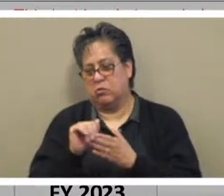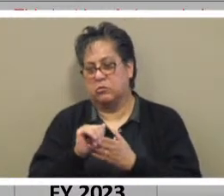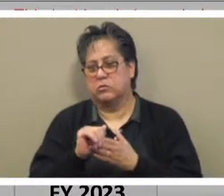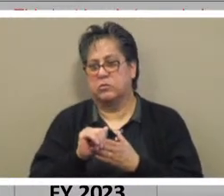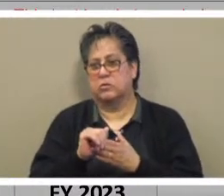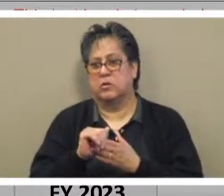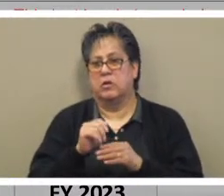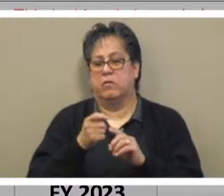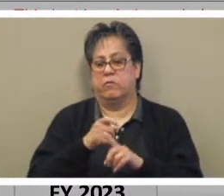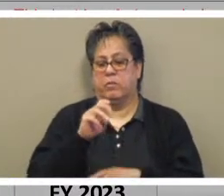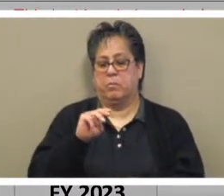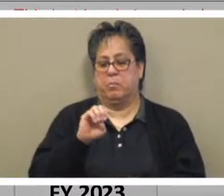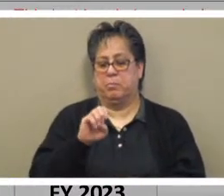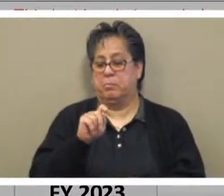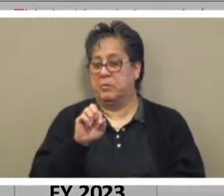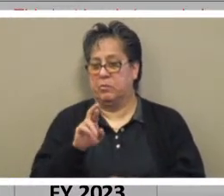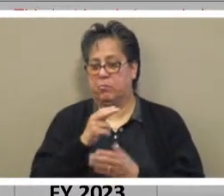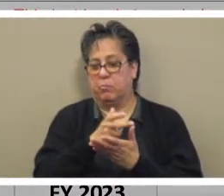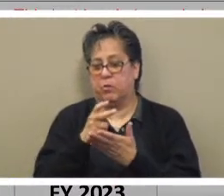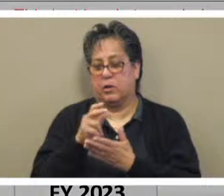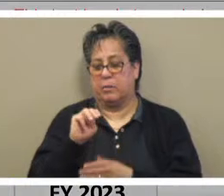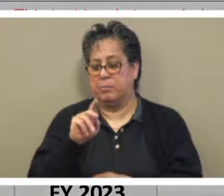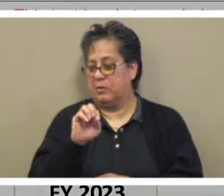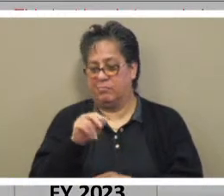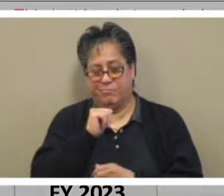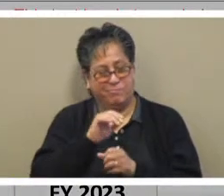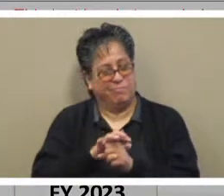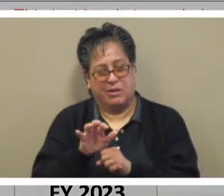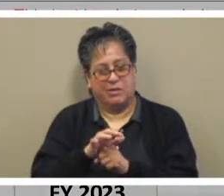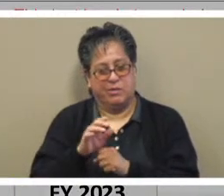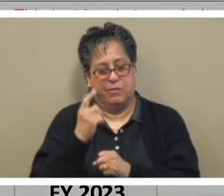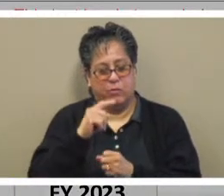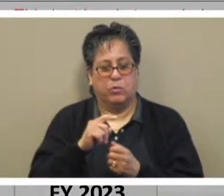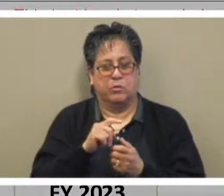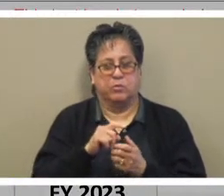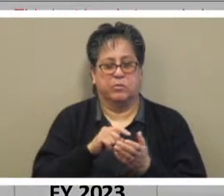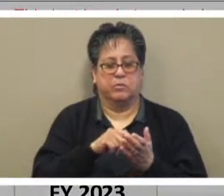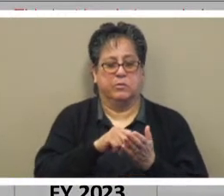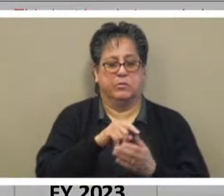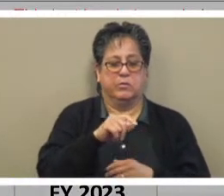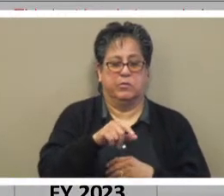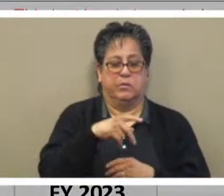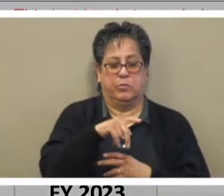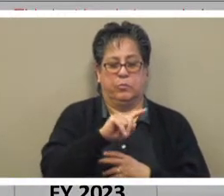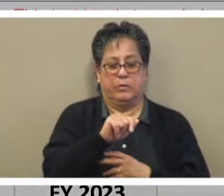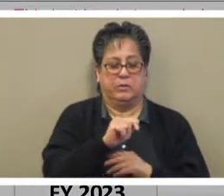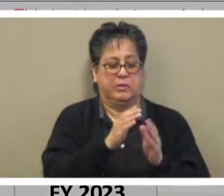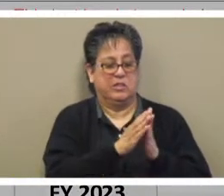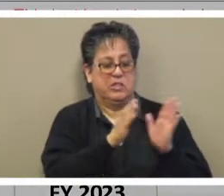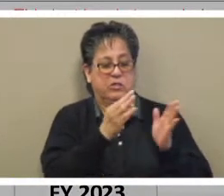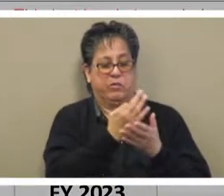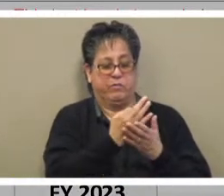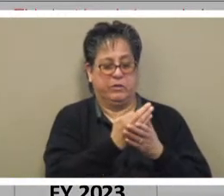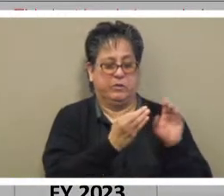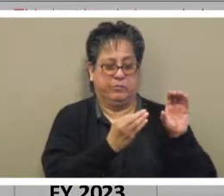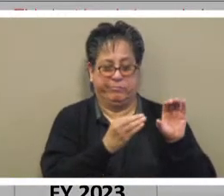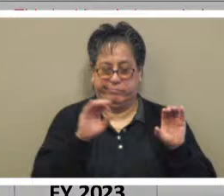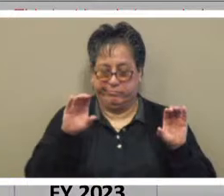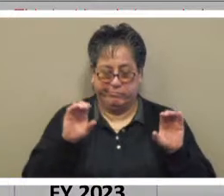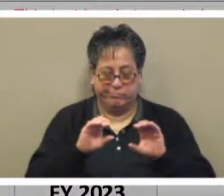$861,000 from the parking meter revenue. It's not enough to cover our debt service payment for the Plaza Theater, so the general fund has been subsidizing that debt